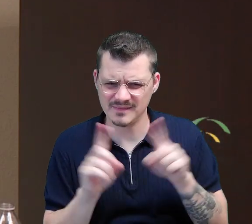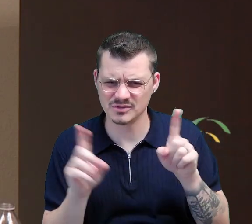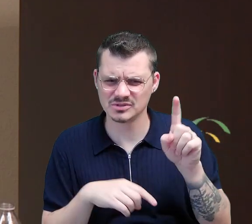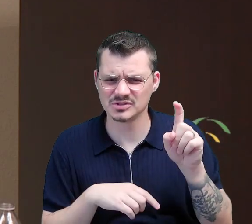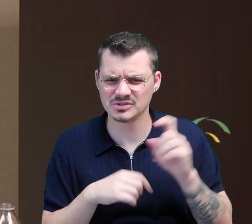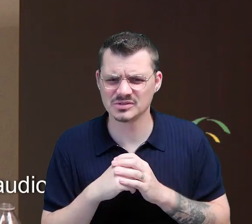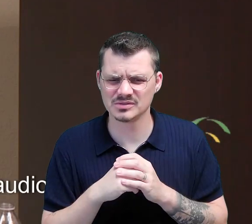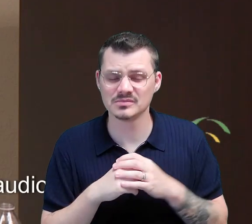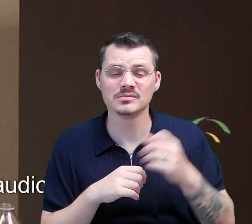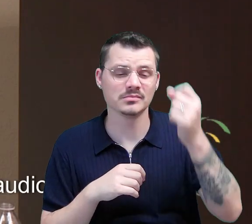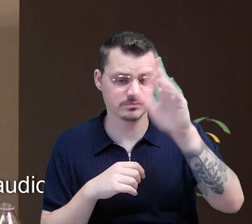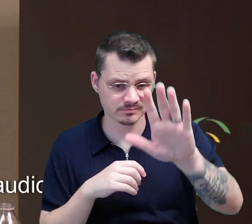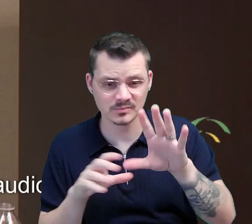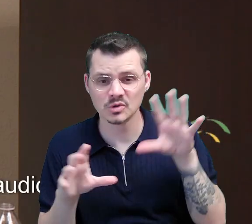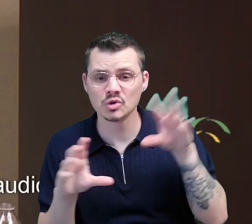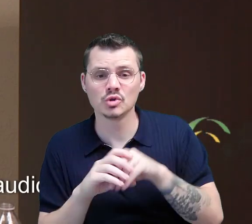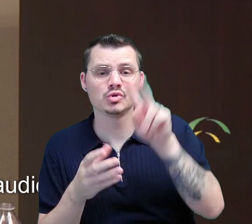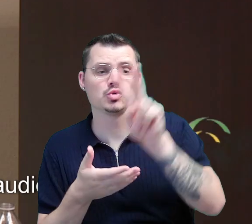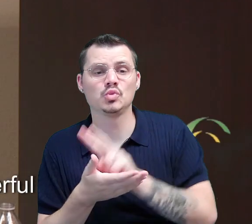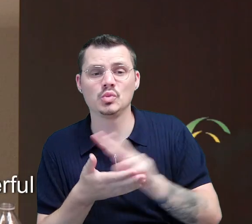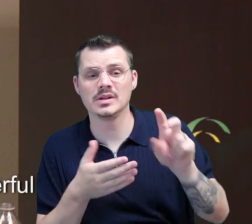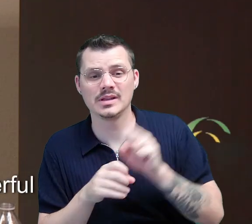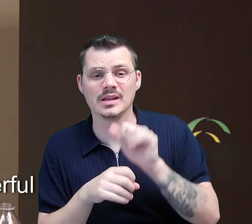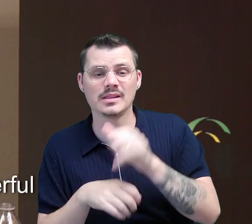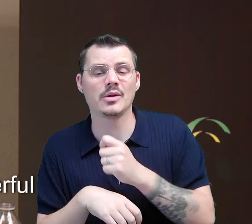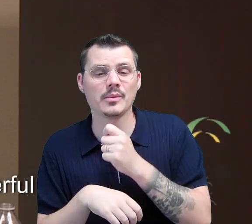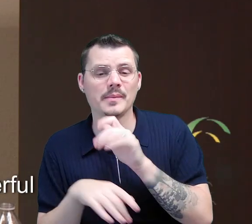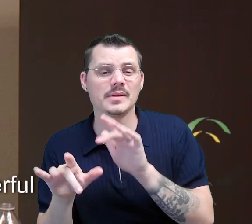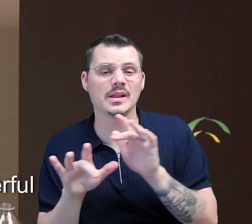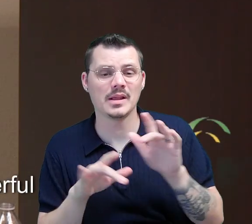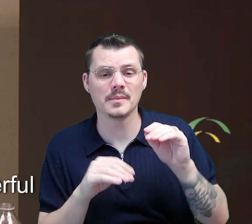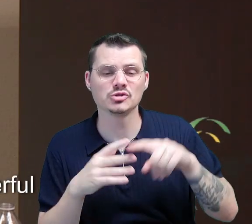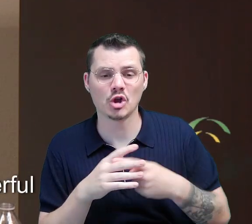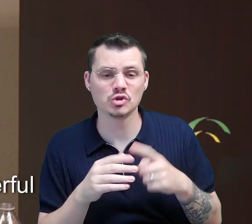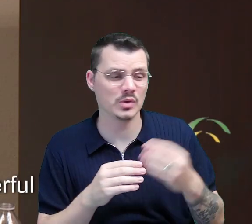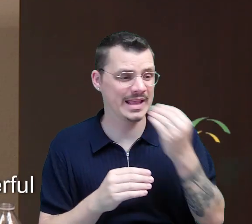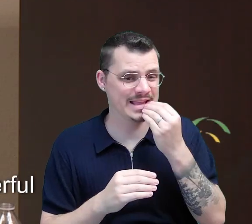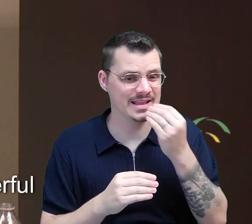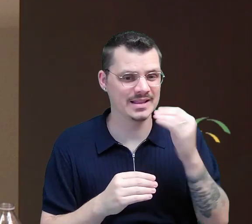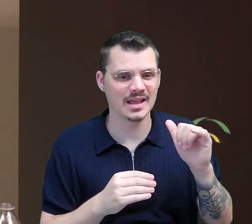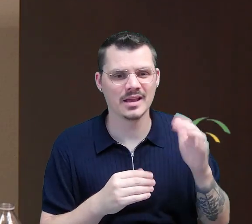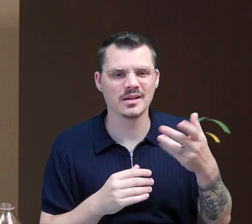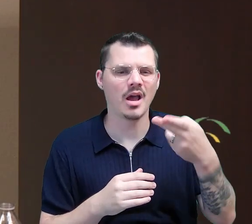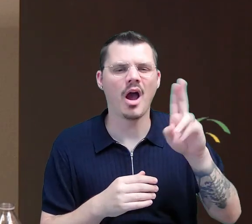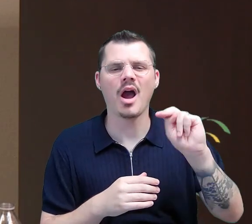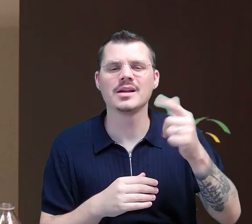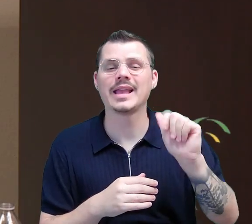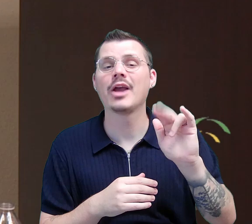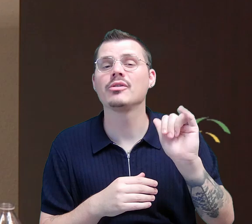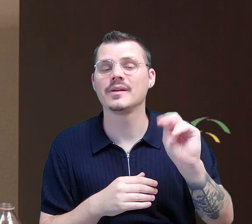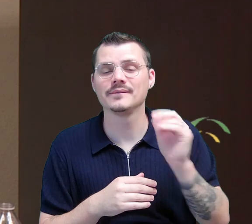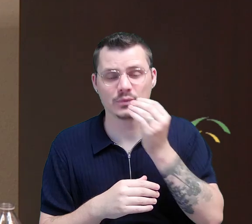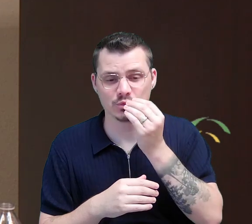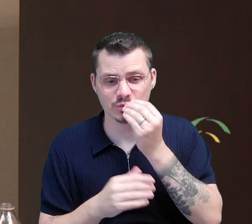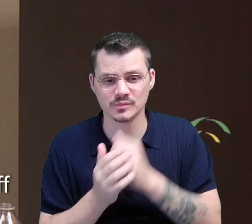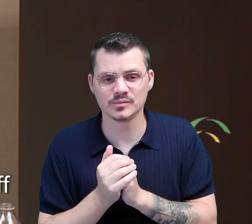difference? Well, within 2 weeks of getting the audio tape and starting to eat those wonderful Hungarian